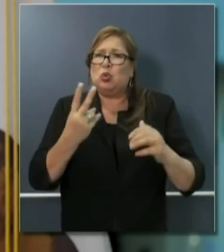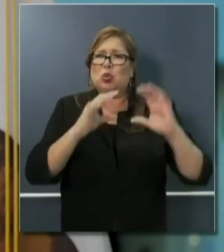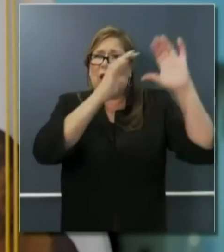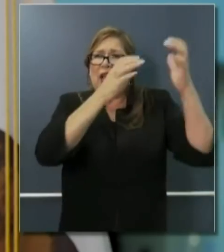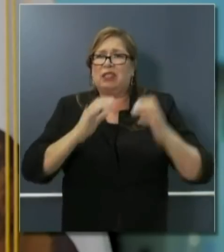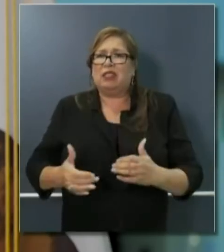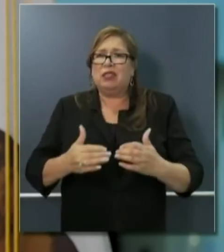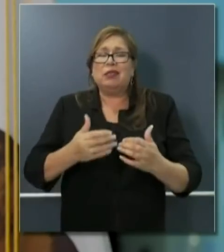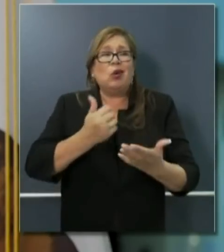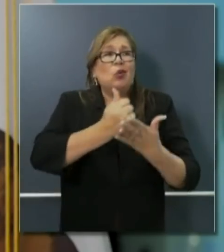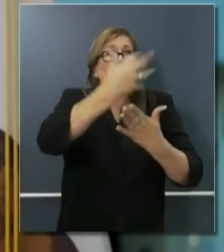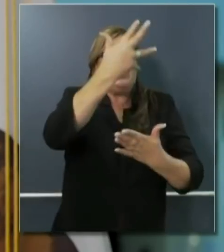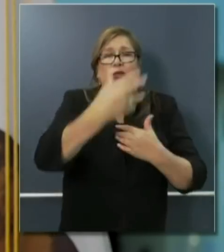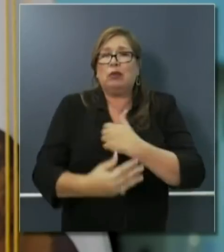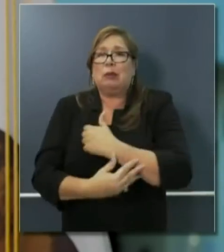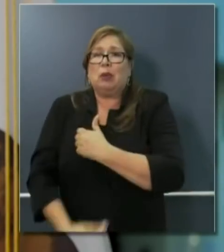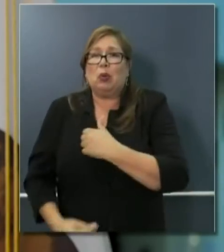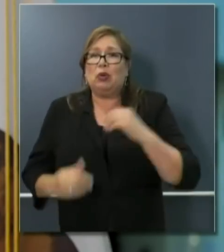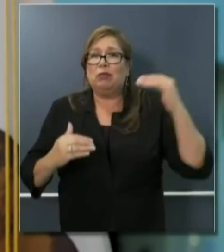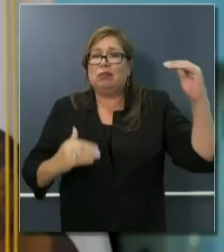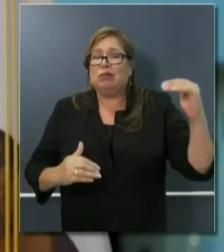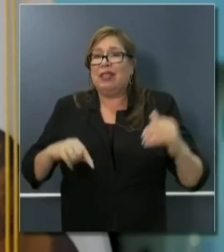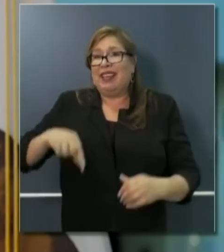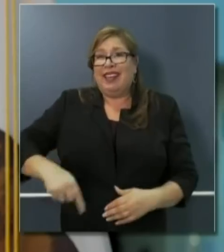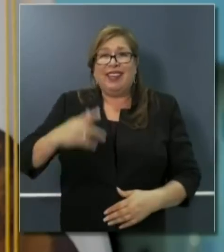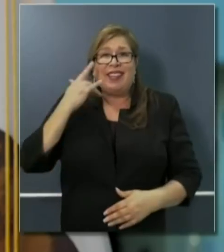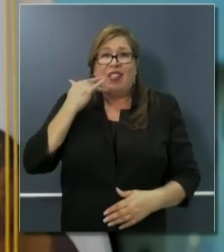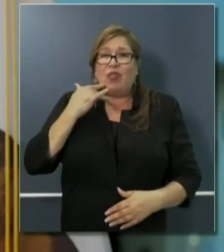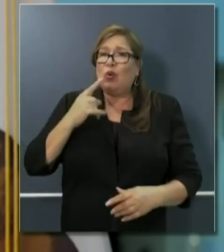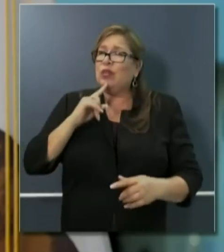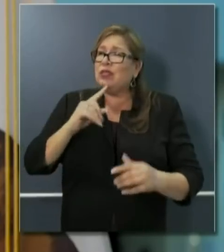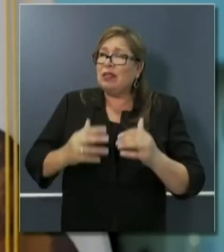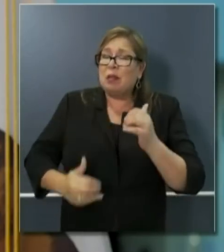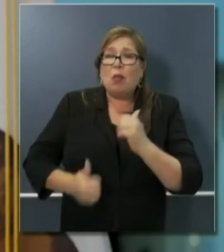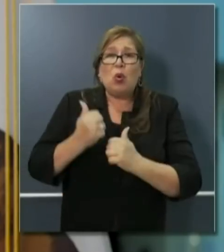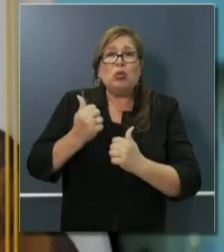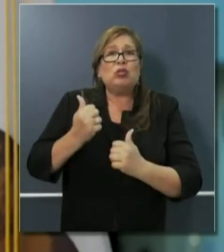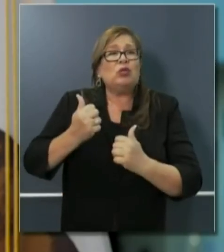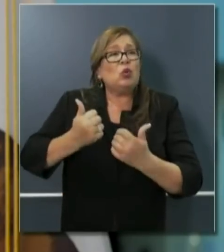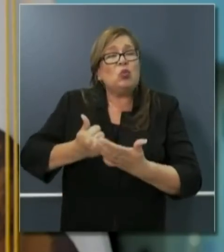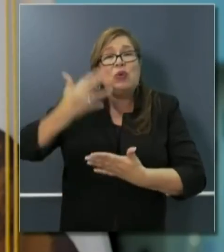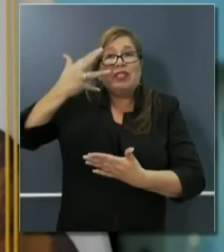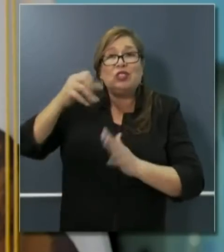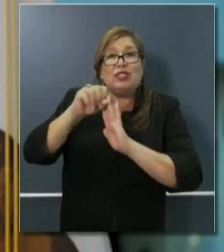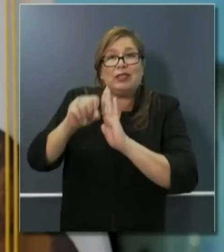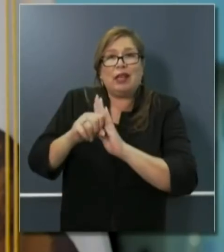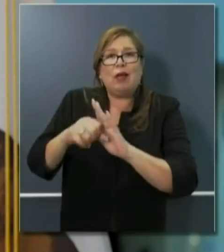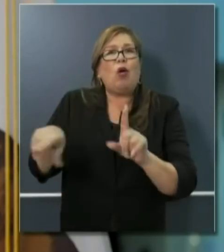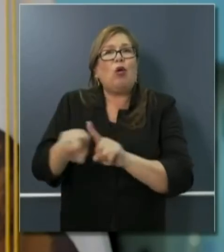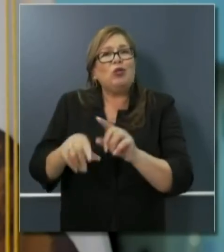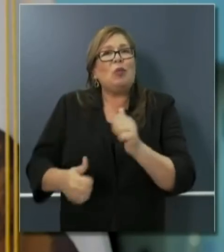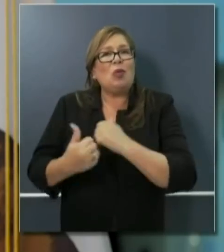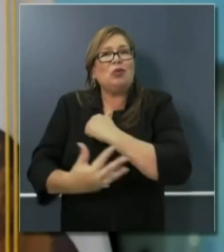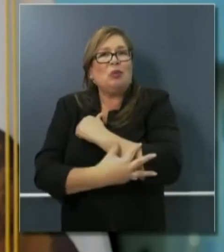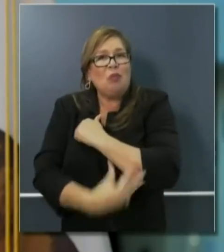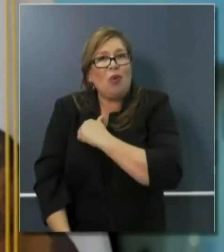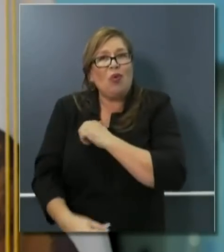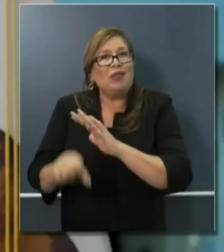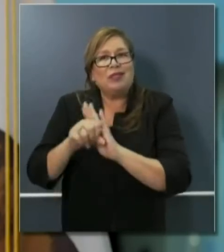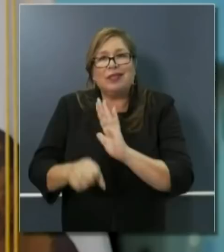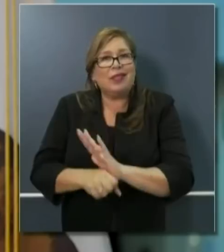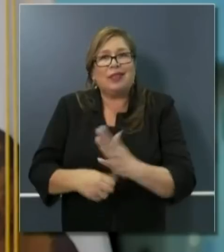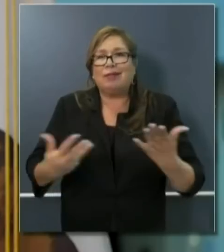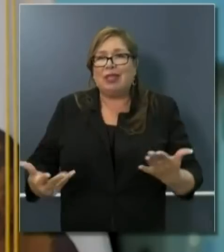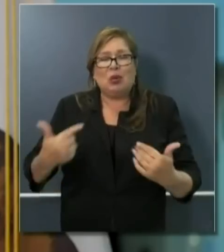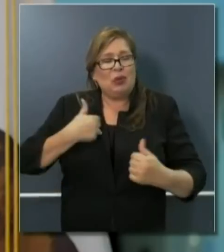state of California, the richest and the poorest state, with a number of the most impoverished metros in the country. And we've long been